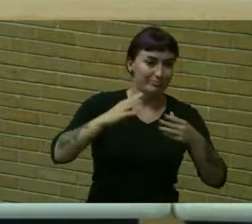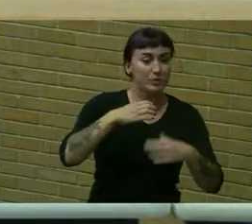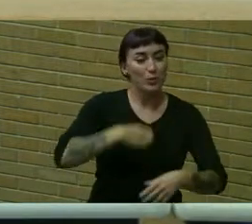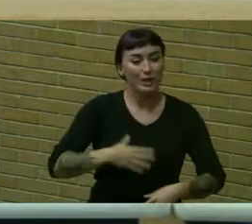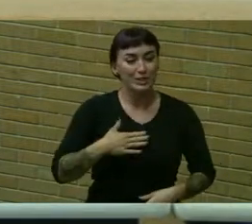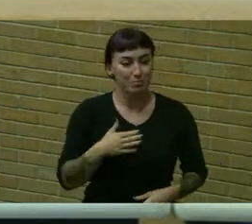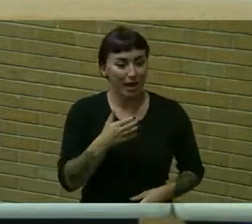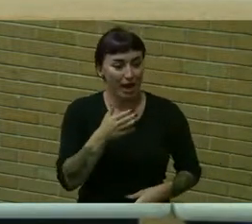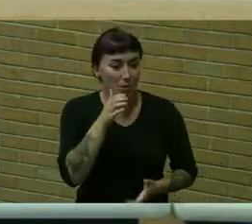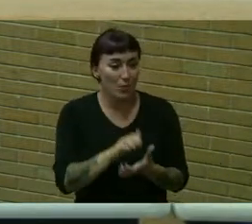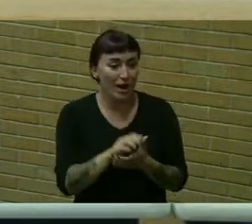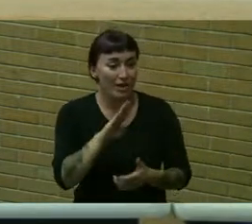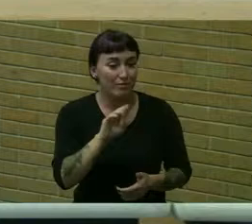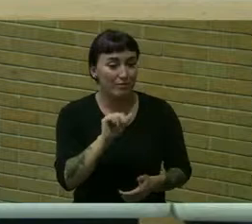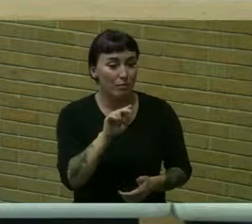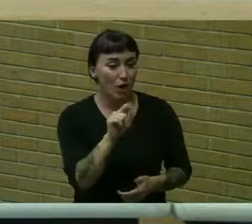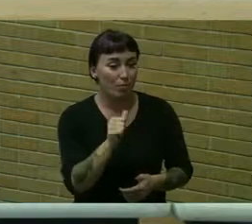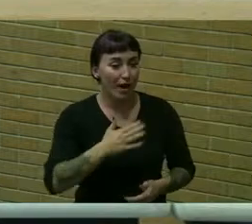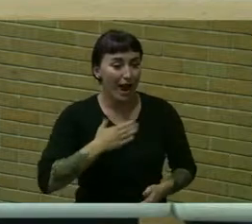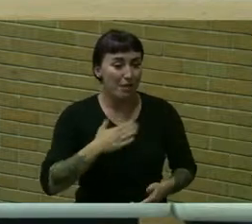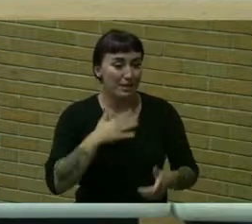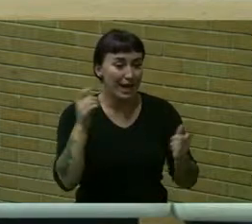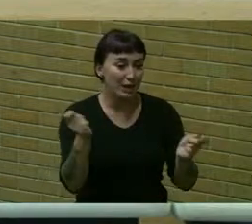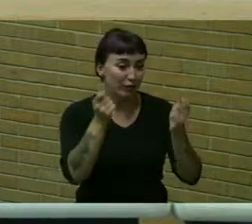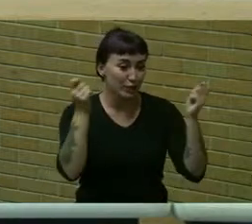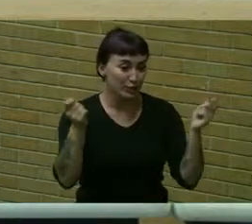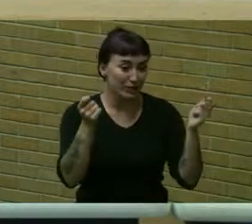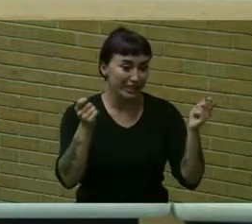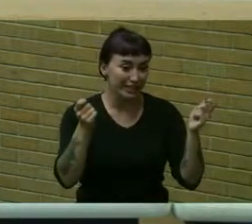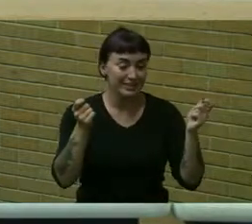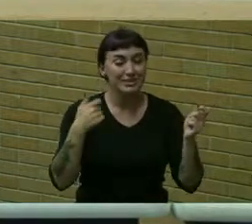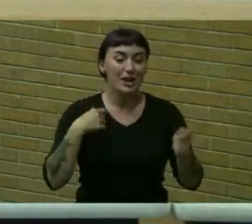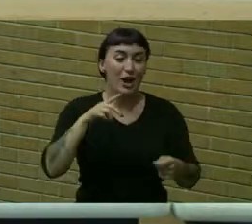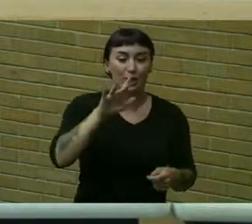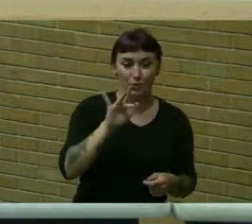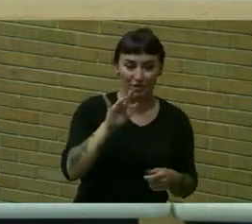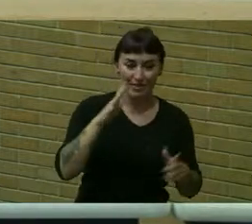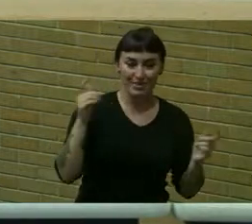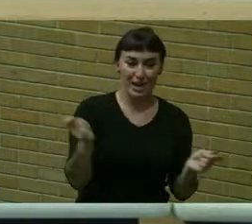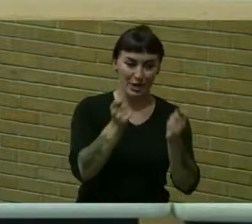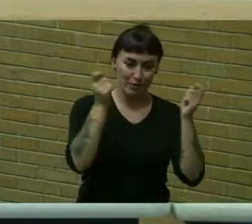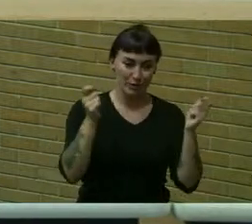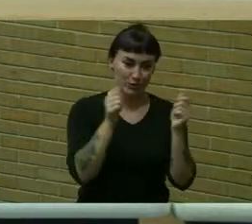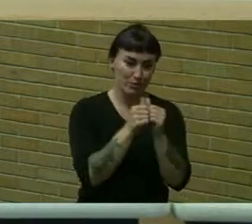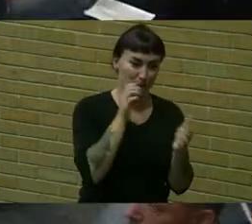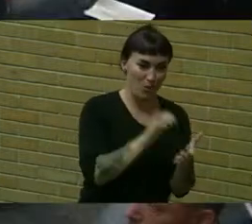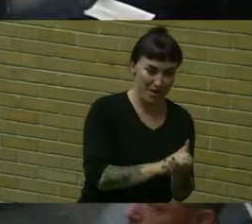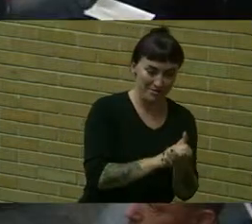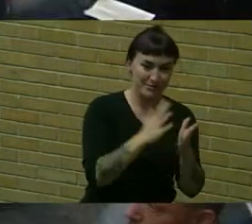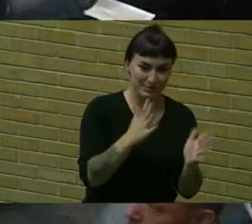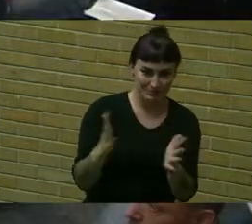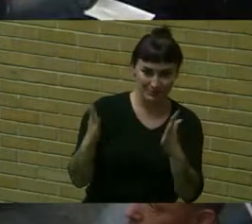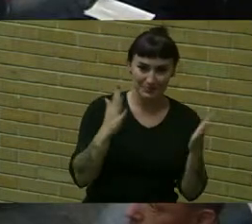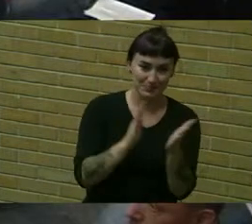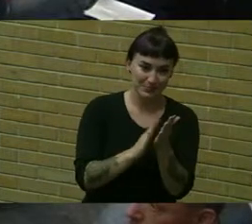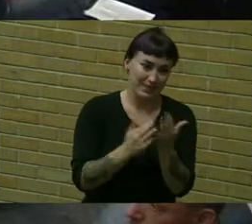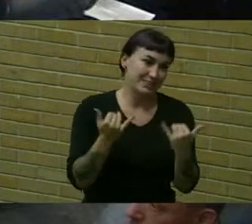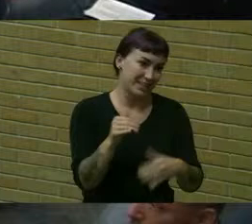wife, Barbara, a happy anniversary. It's our 25th anniversary tonight.